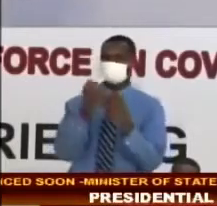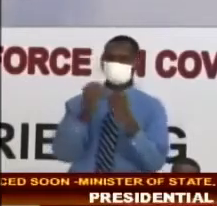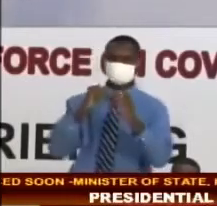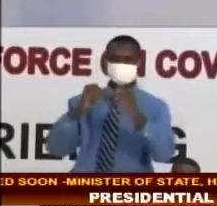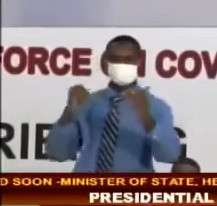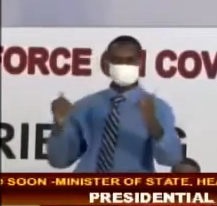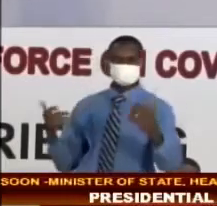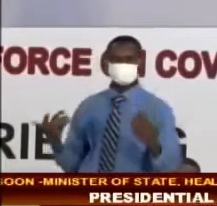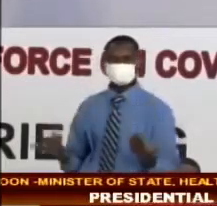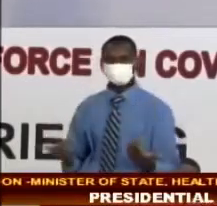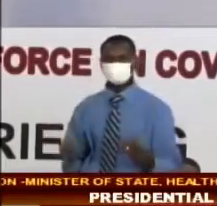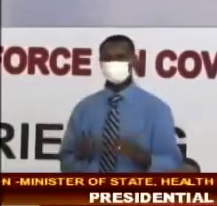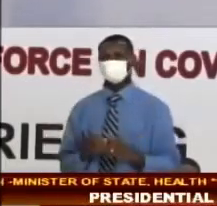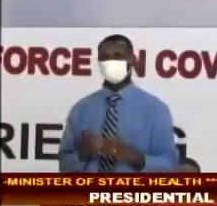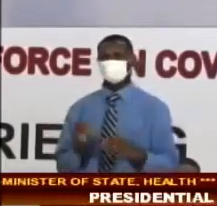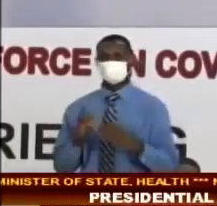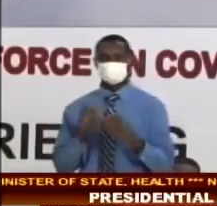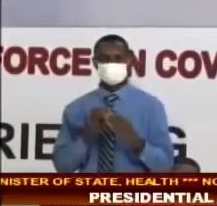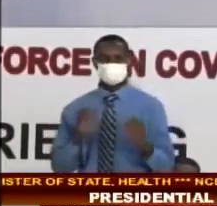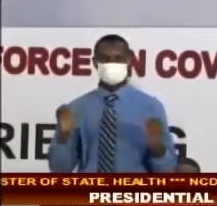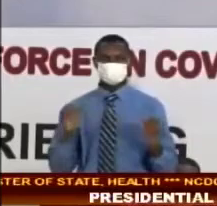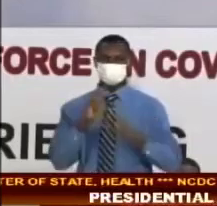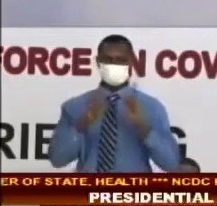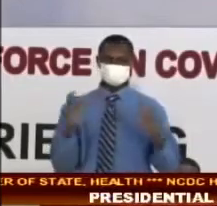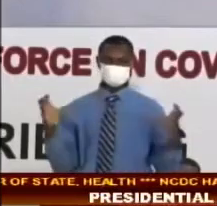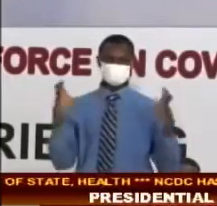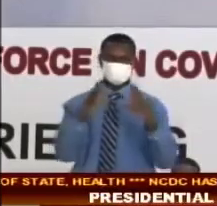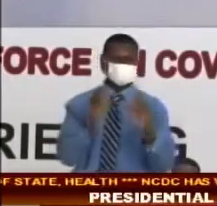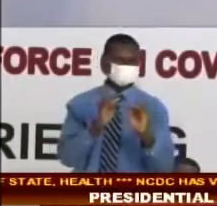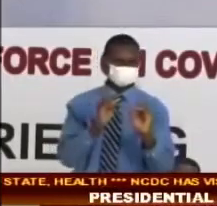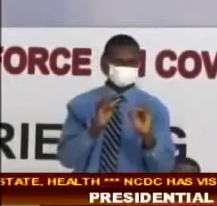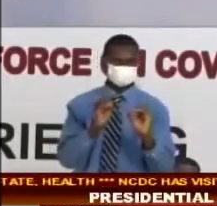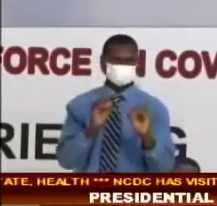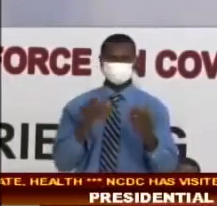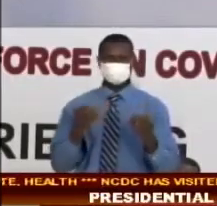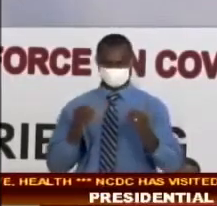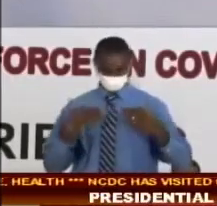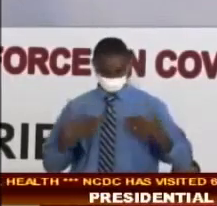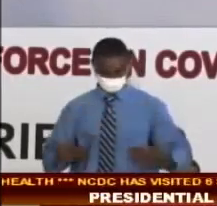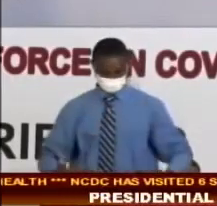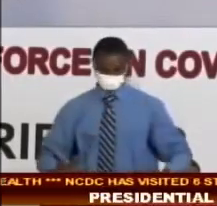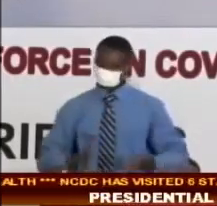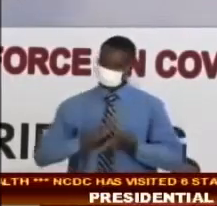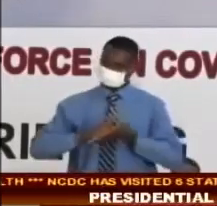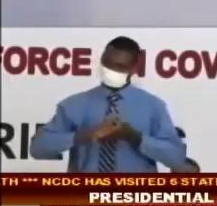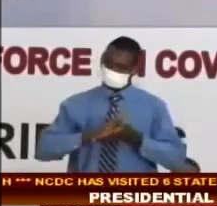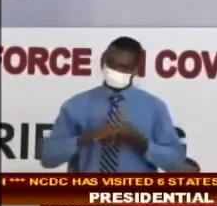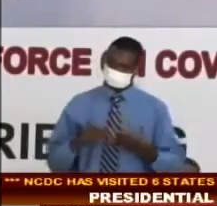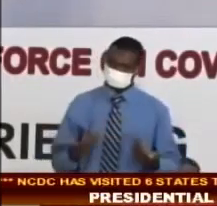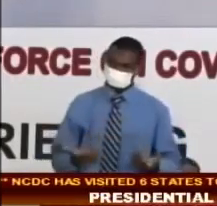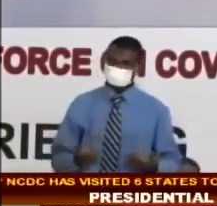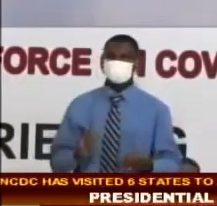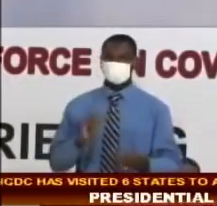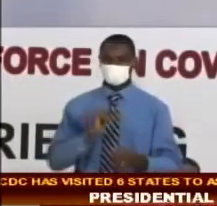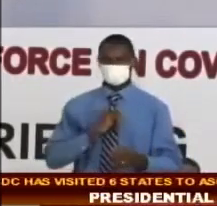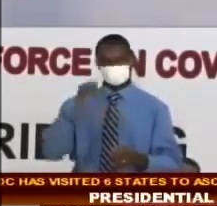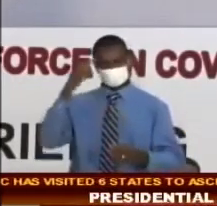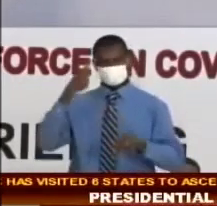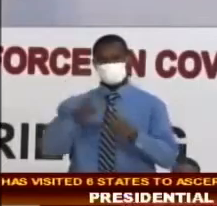not gathering or physical hygiene. So I agree with you absolutely that you